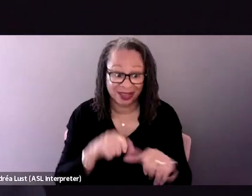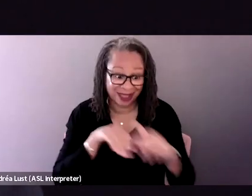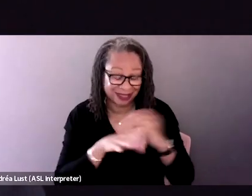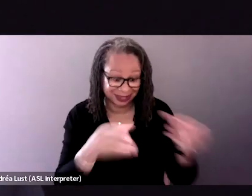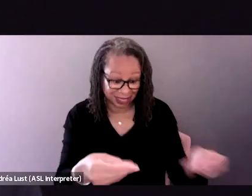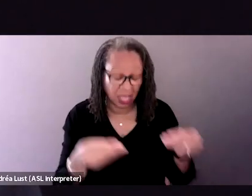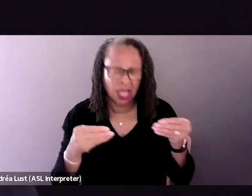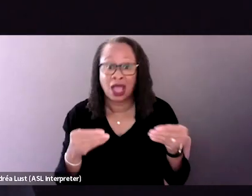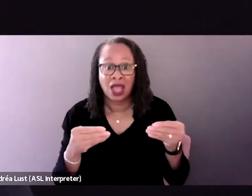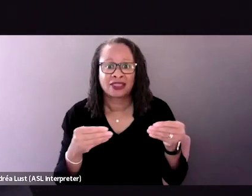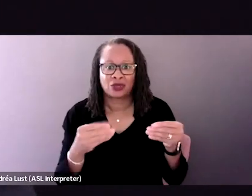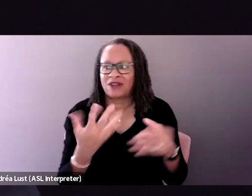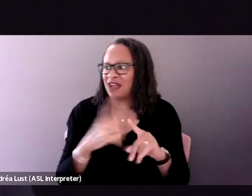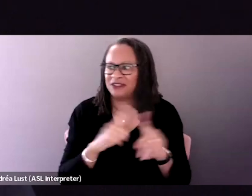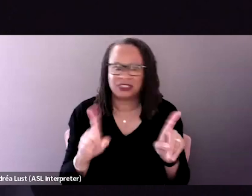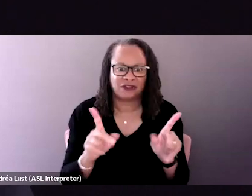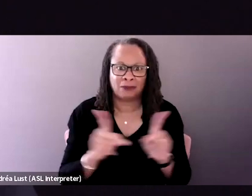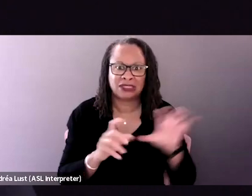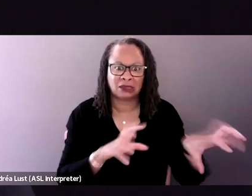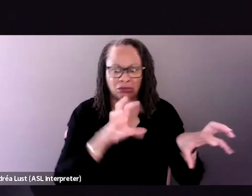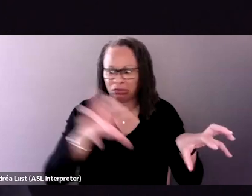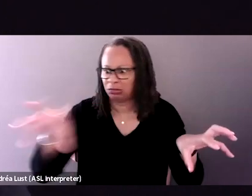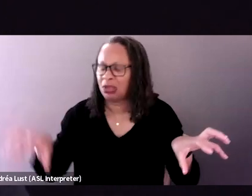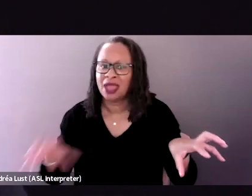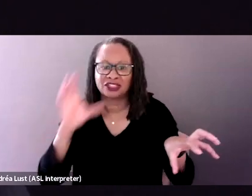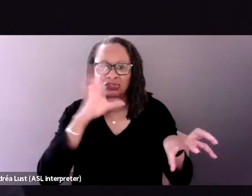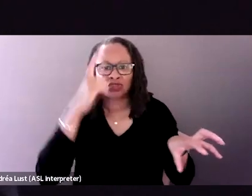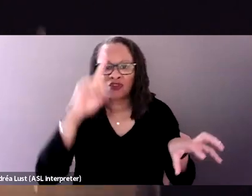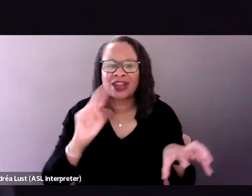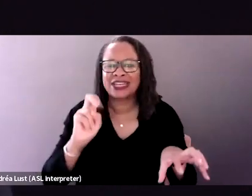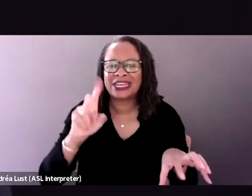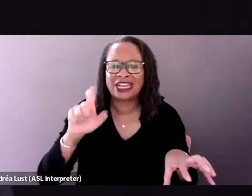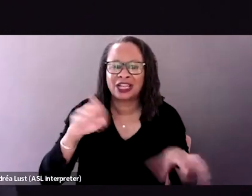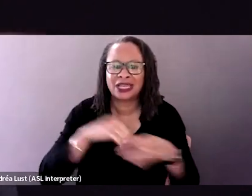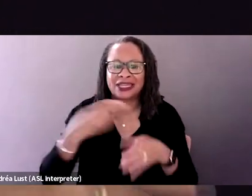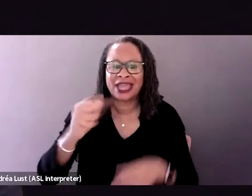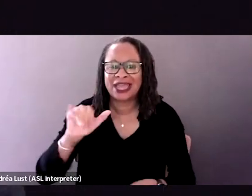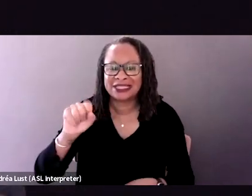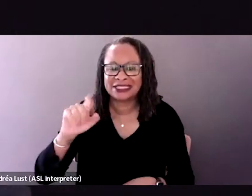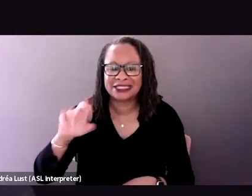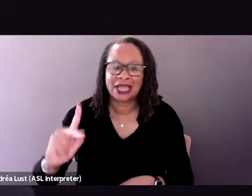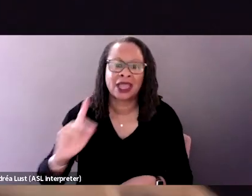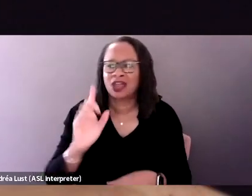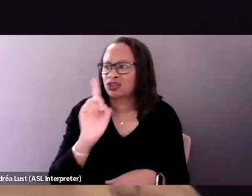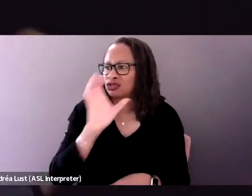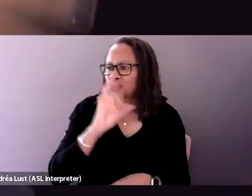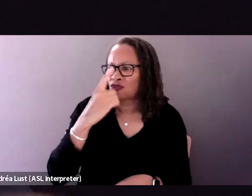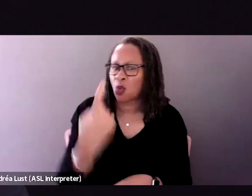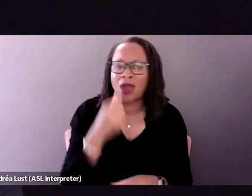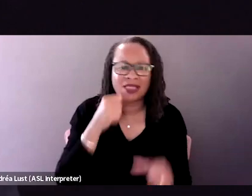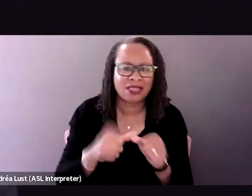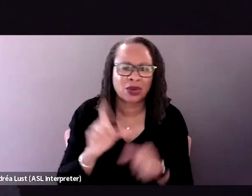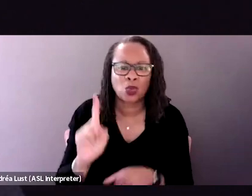in about 5 different places. And it's like looking for a needle in a haystack. You're looking for the one letter where the priest says something about the